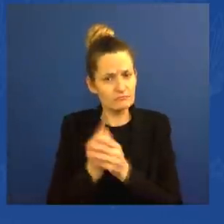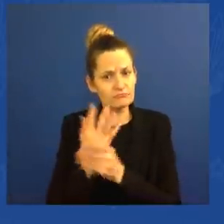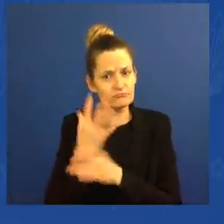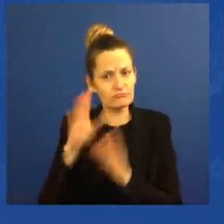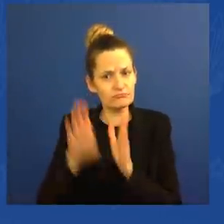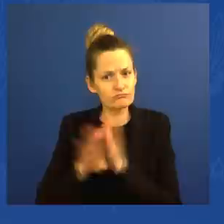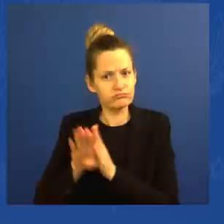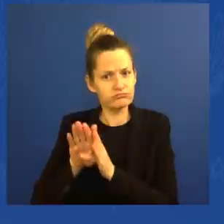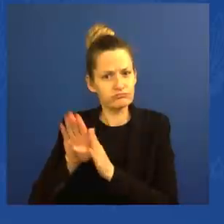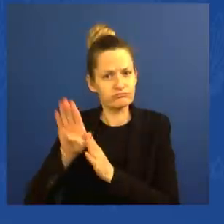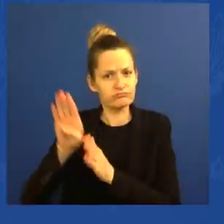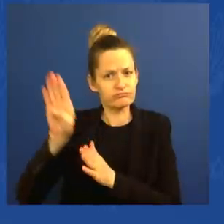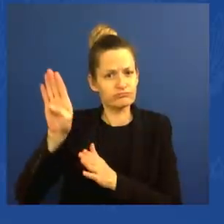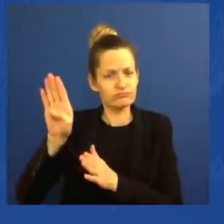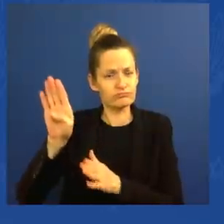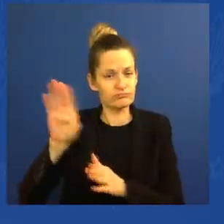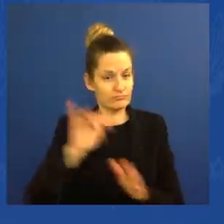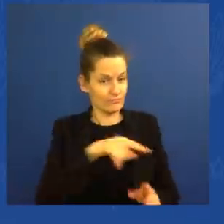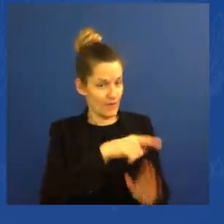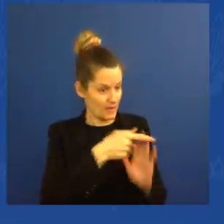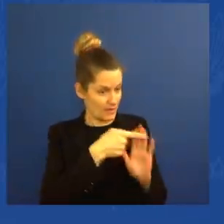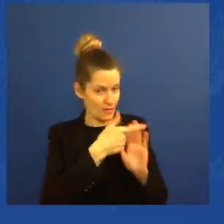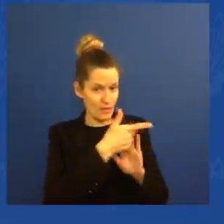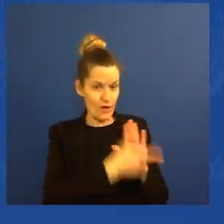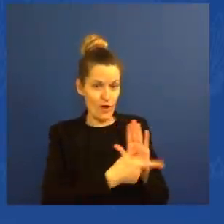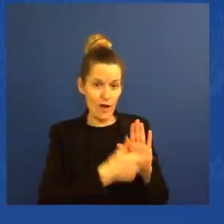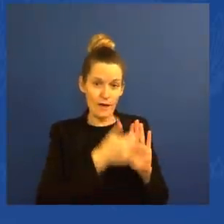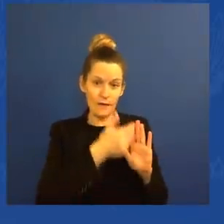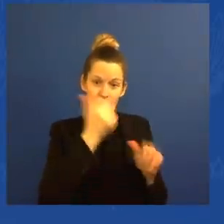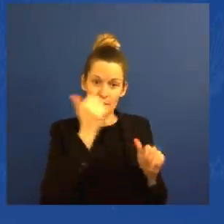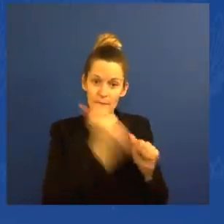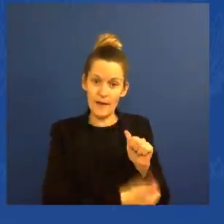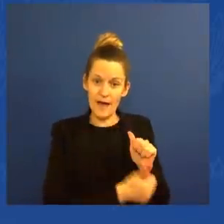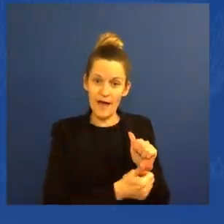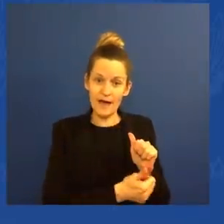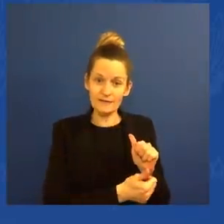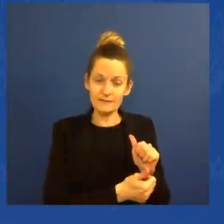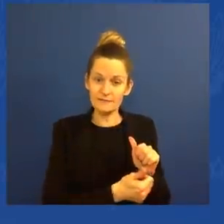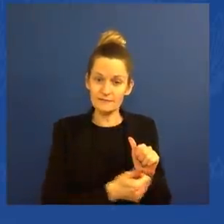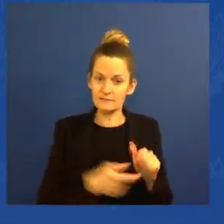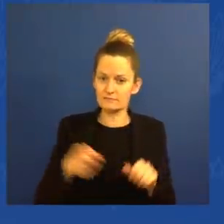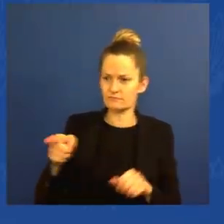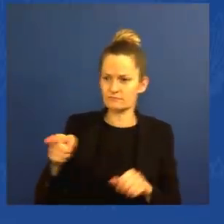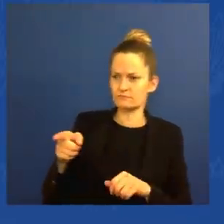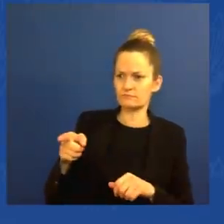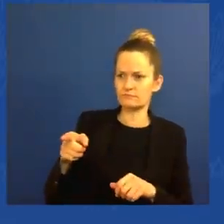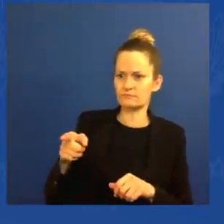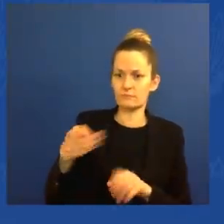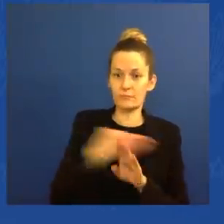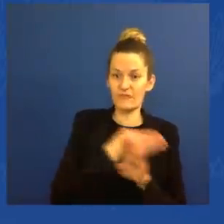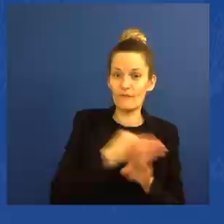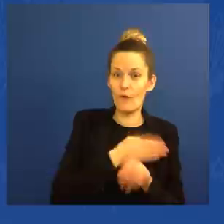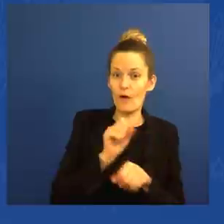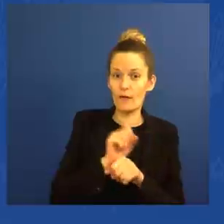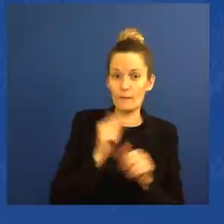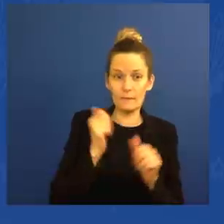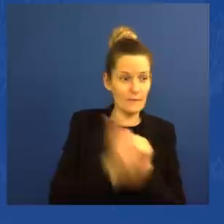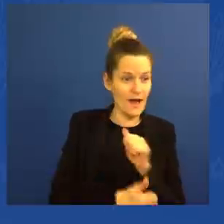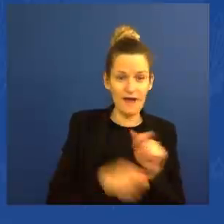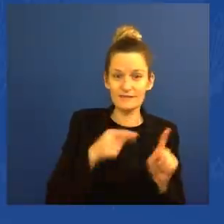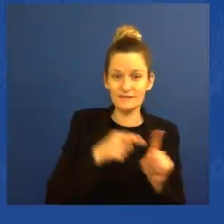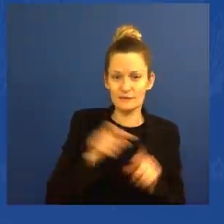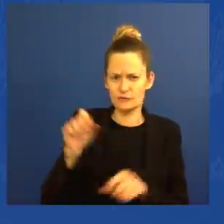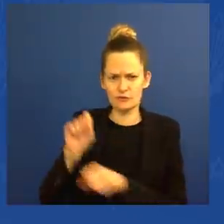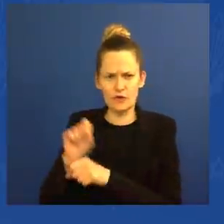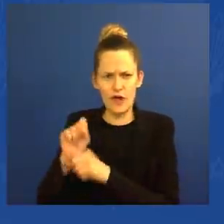pandemic. 1 year later, we had at least 1 year of state local job growth the largest in 20